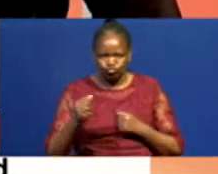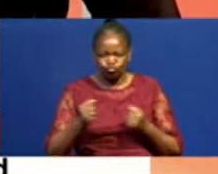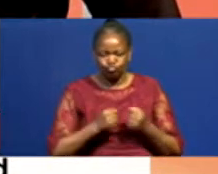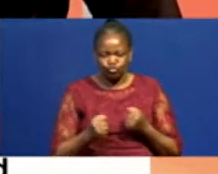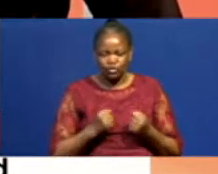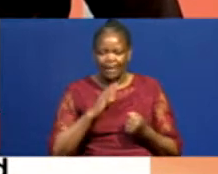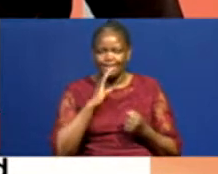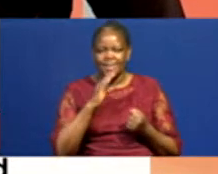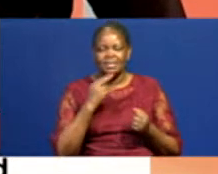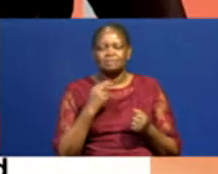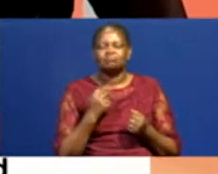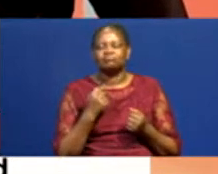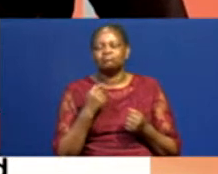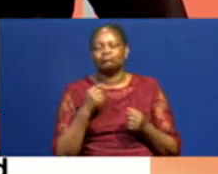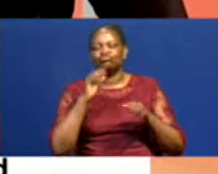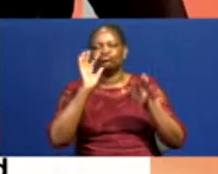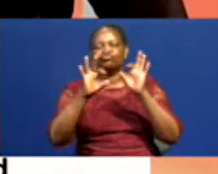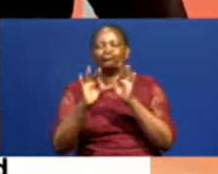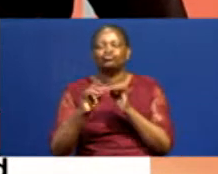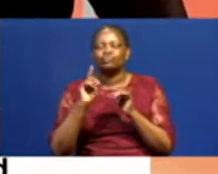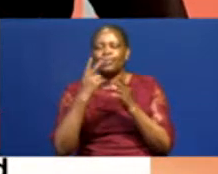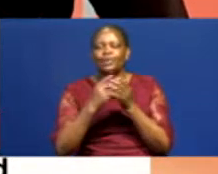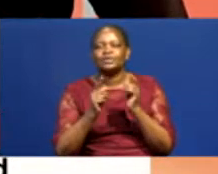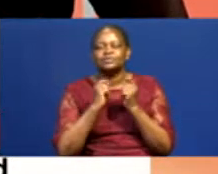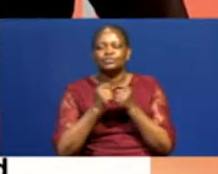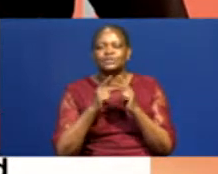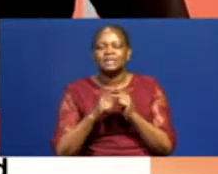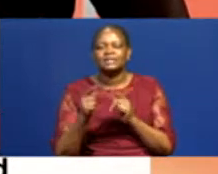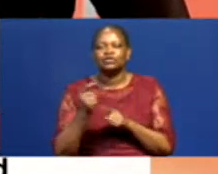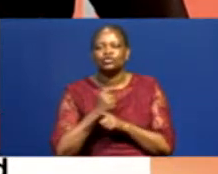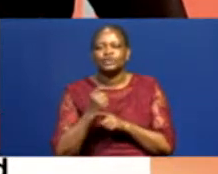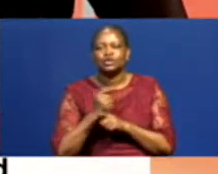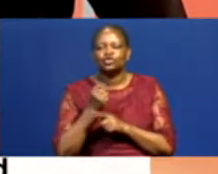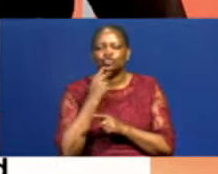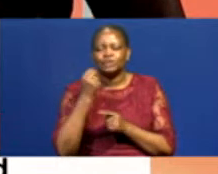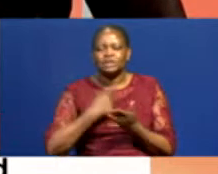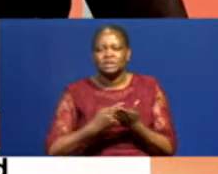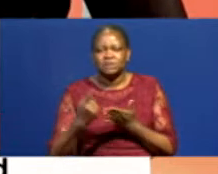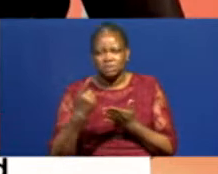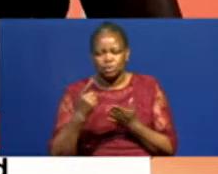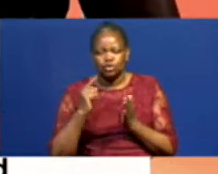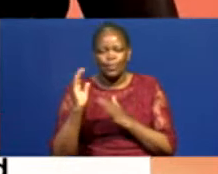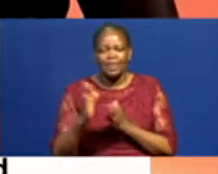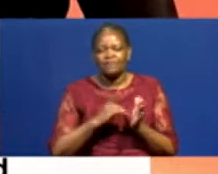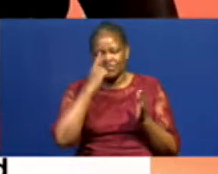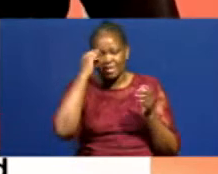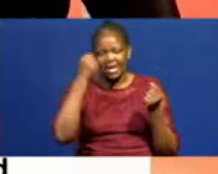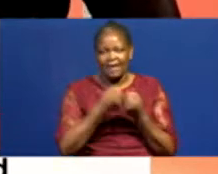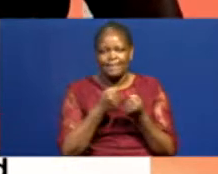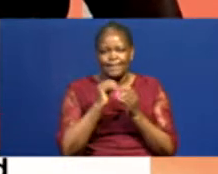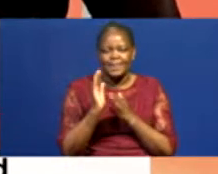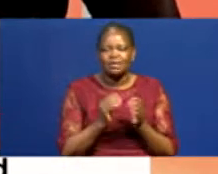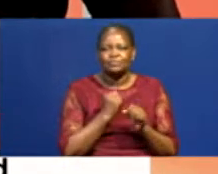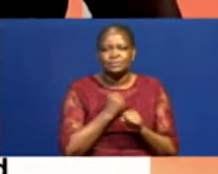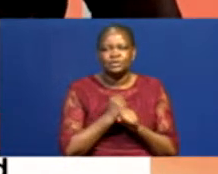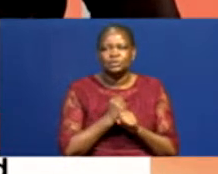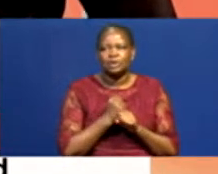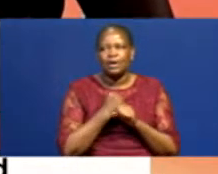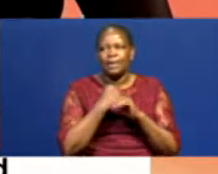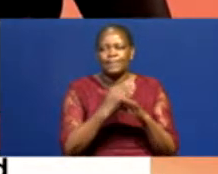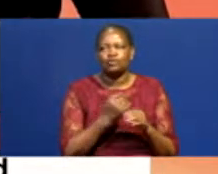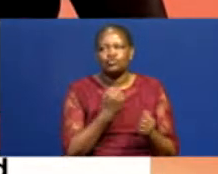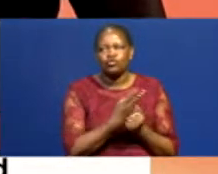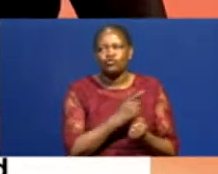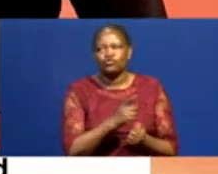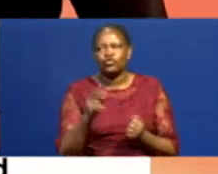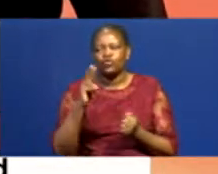have been named. The two teams are expected to begin residential training on Tuesday next week to prepare for the games scheduled to be held between the